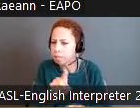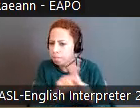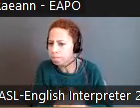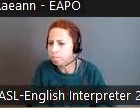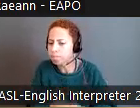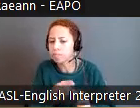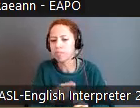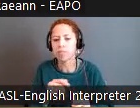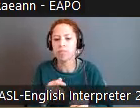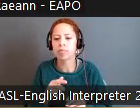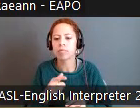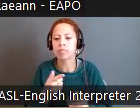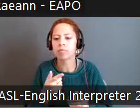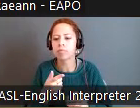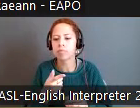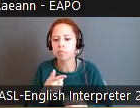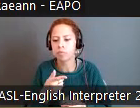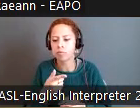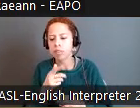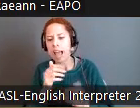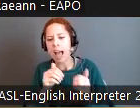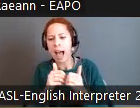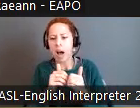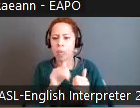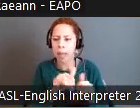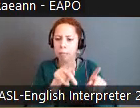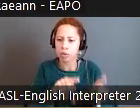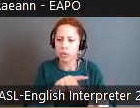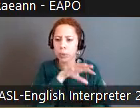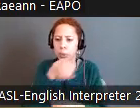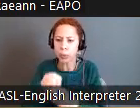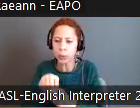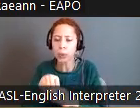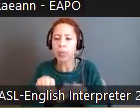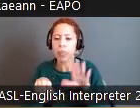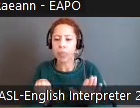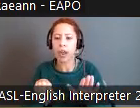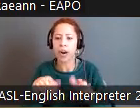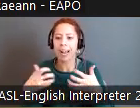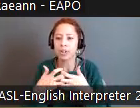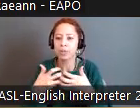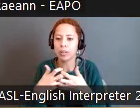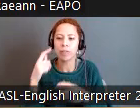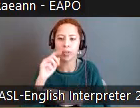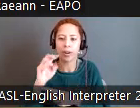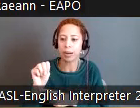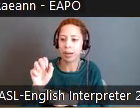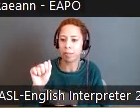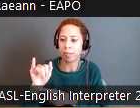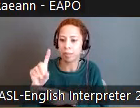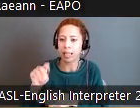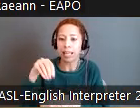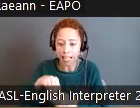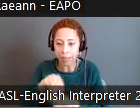their eligibility for the medical assistance in dying in a POA. I think you may have just touched on that. Did you want